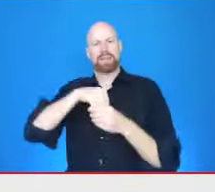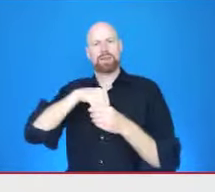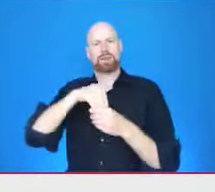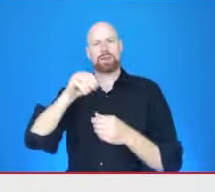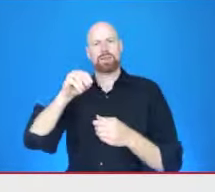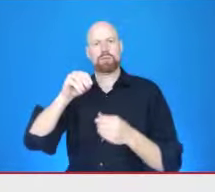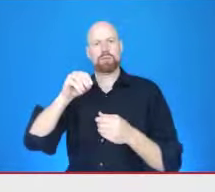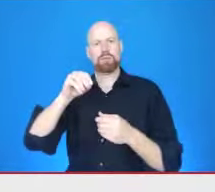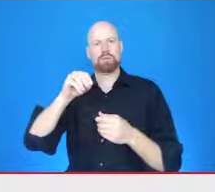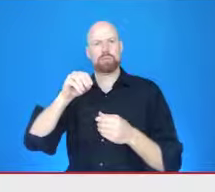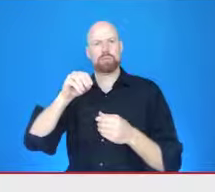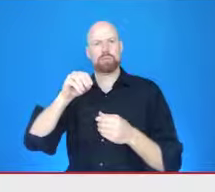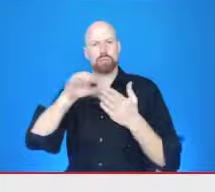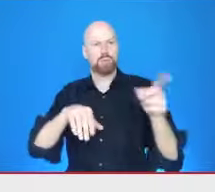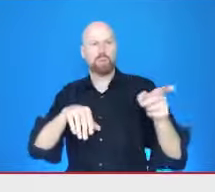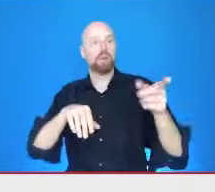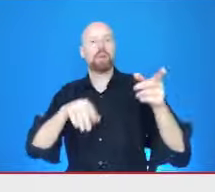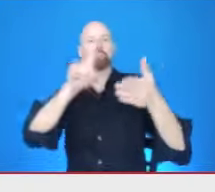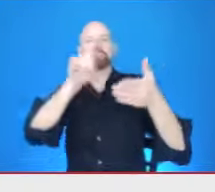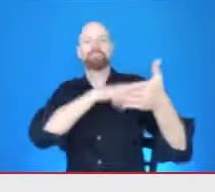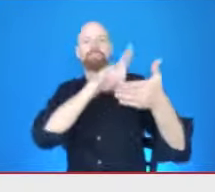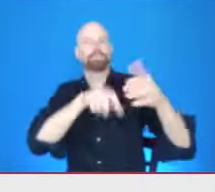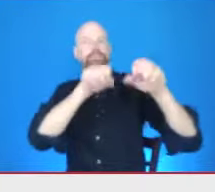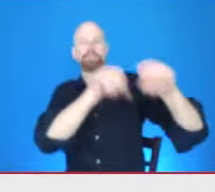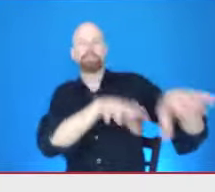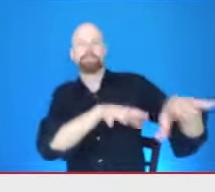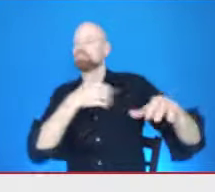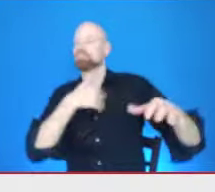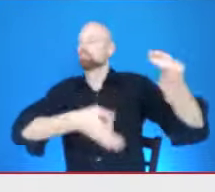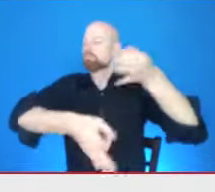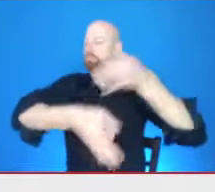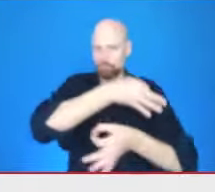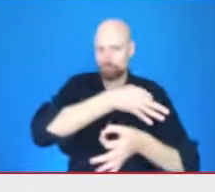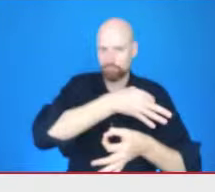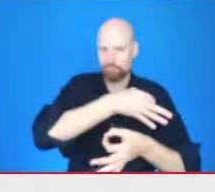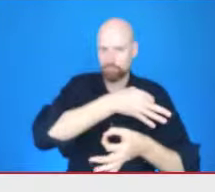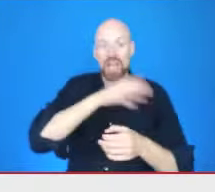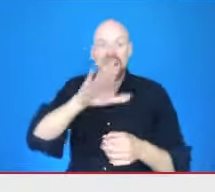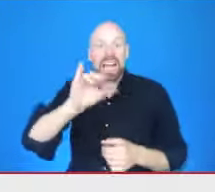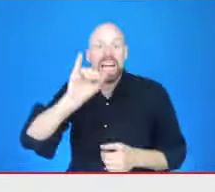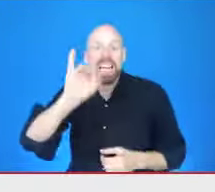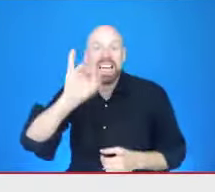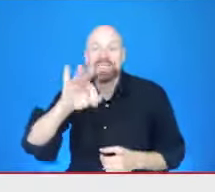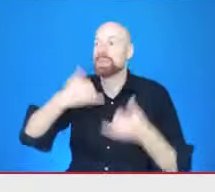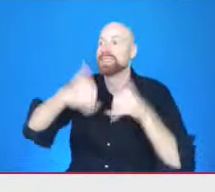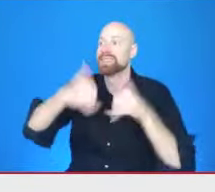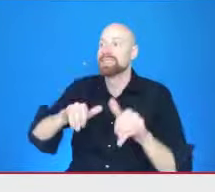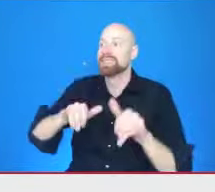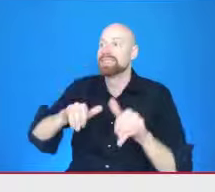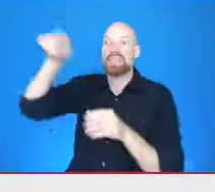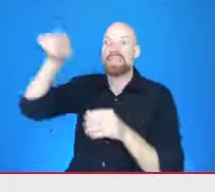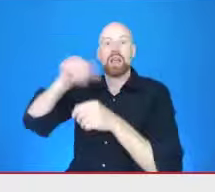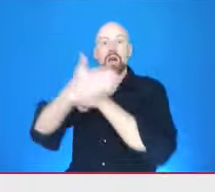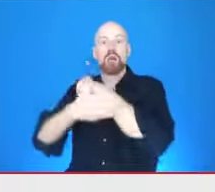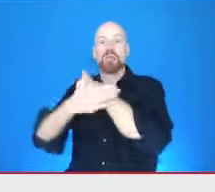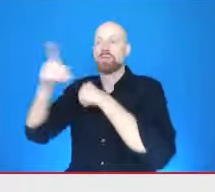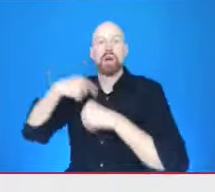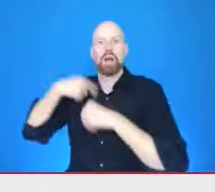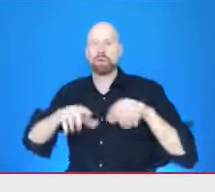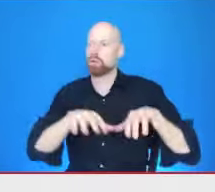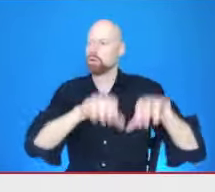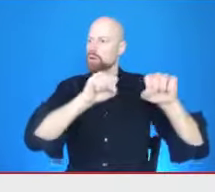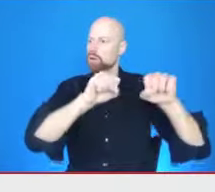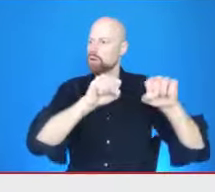voices together, I was exactly where I was supposed to be in the universe. It's been an ongoing 7 years since we've lost